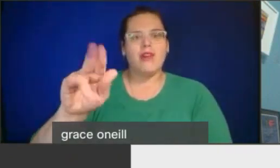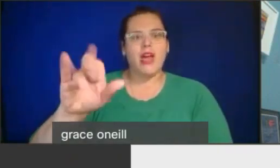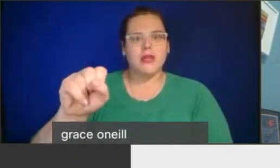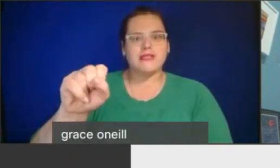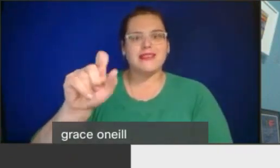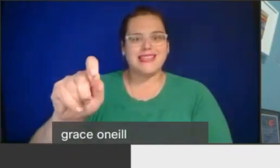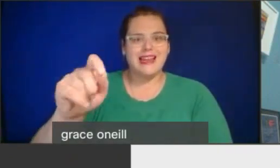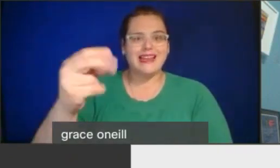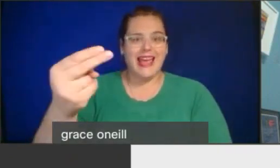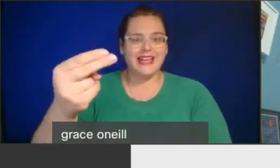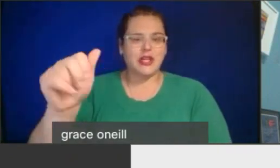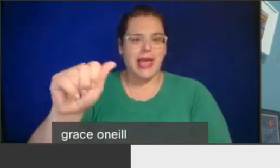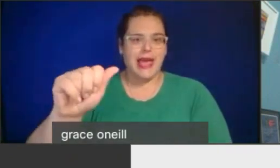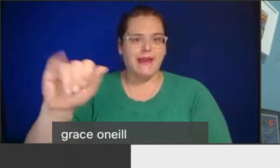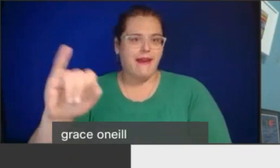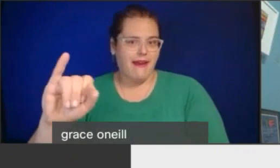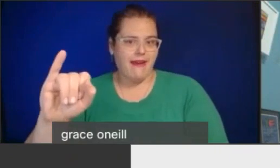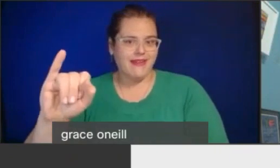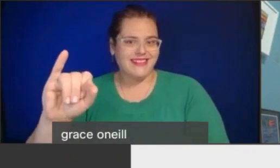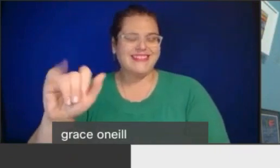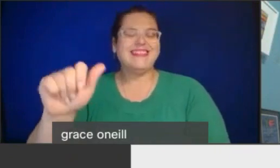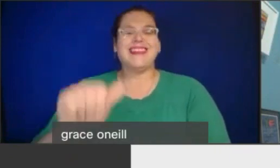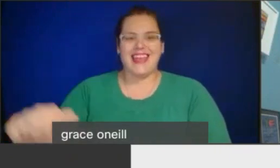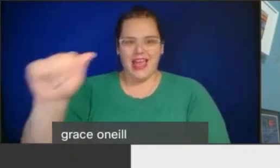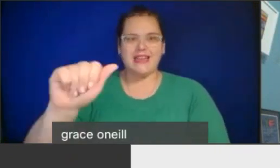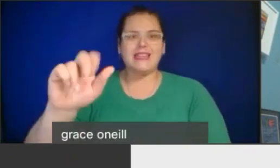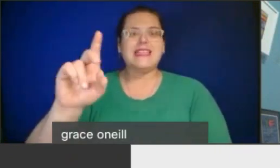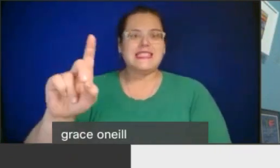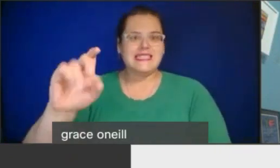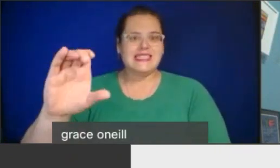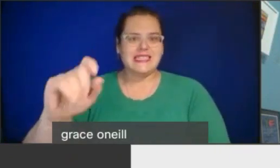So for folks who are on the phone who can't read the chat, it is